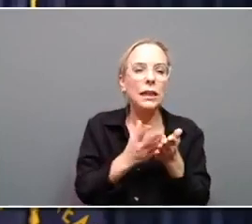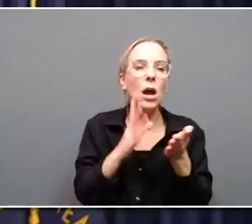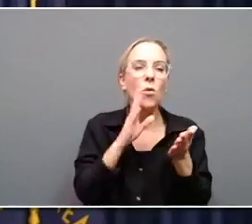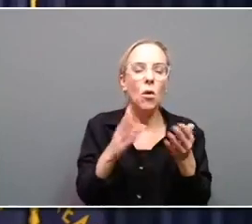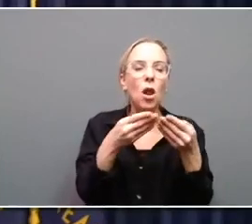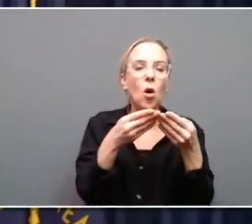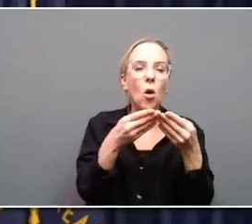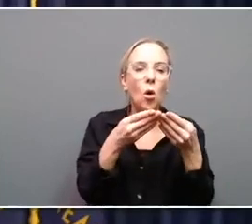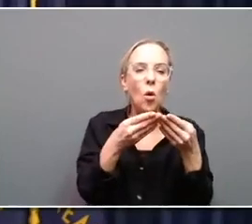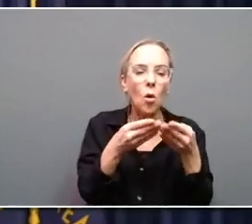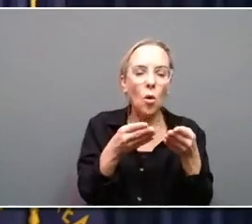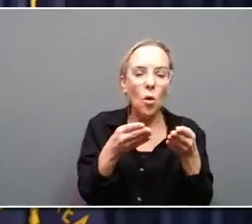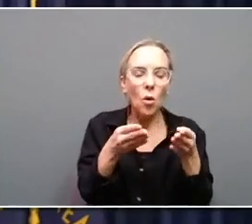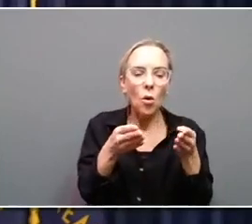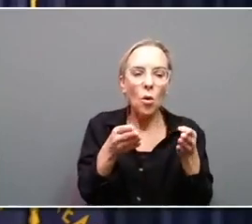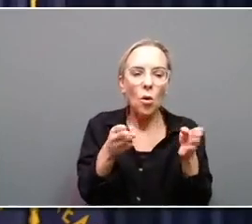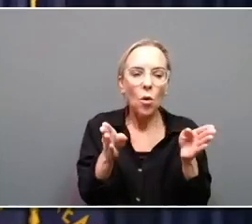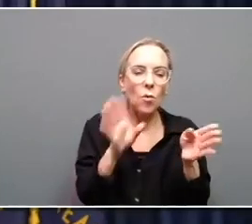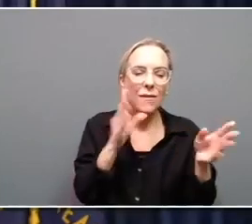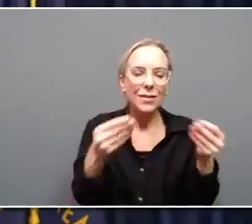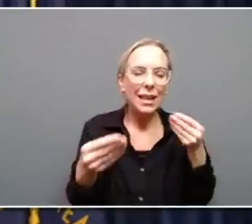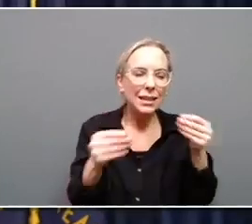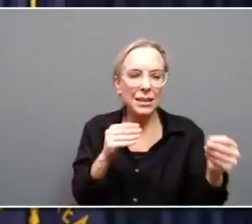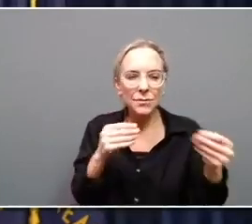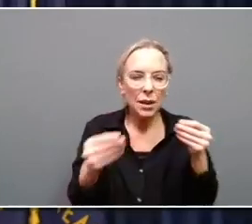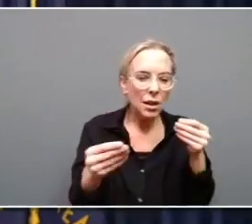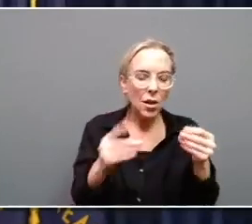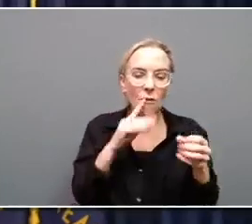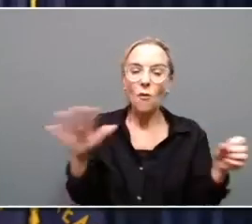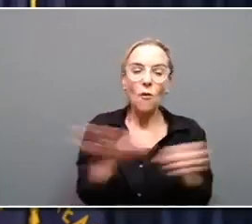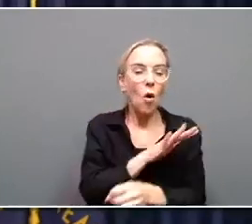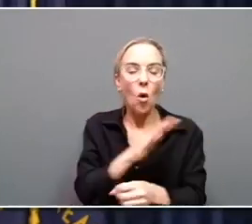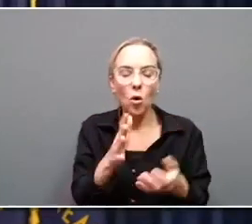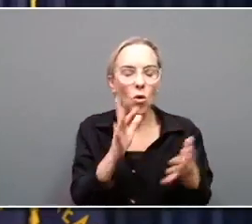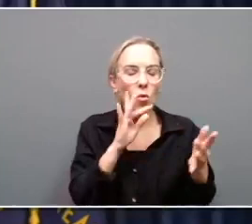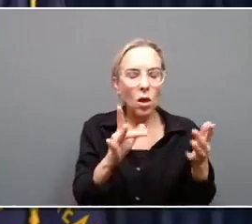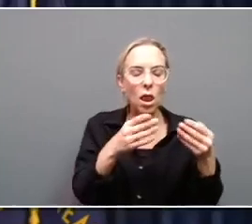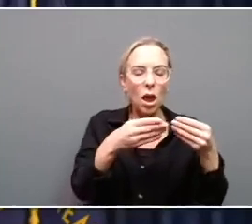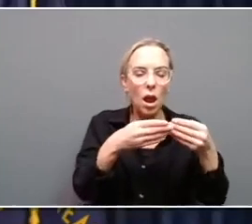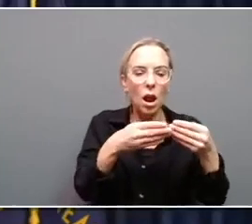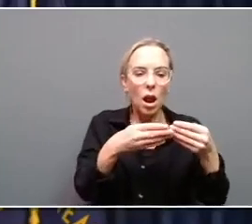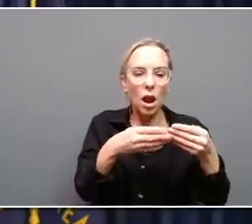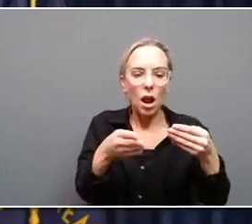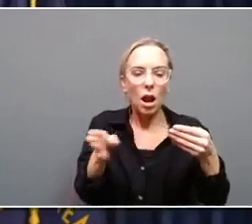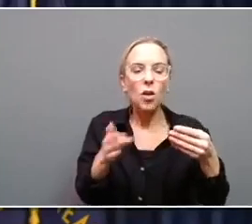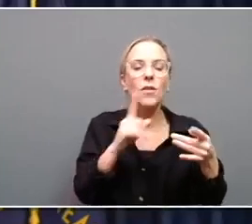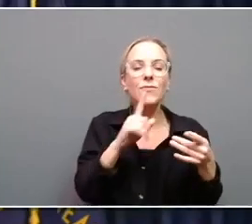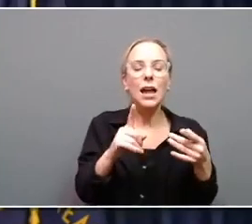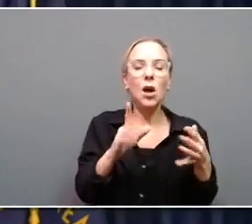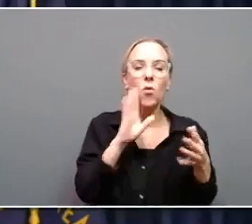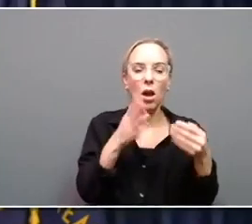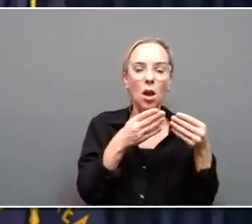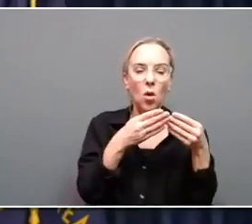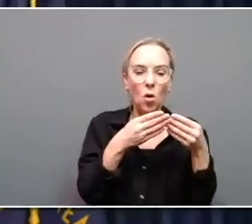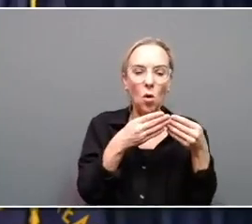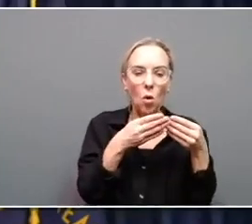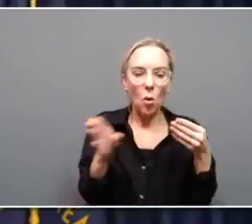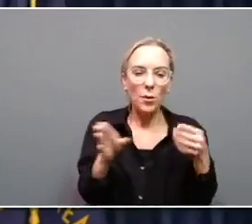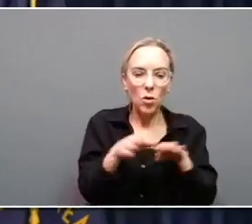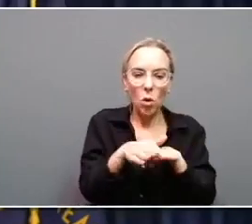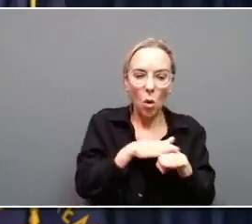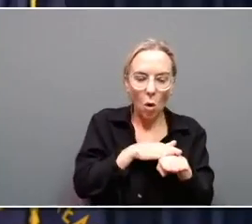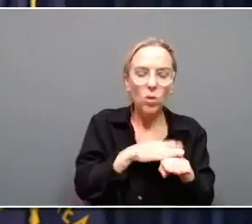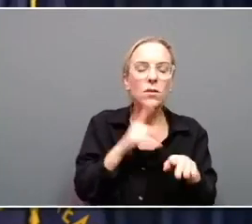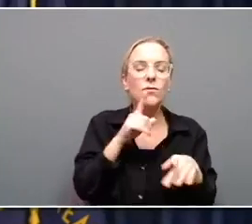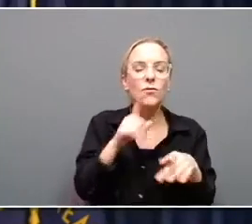date. They'll have some flexibility in that with each office. The gradual reopening is advised to allow for adequate